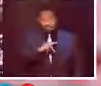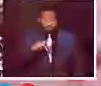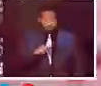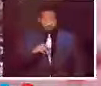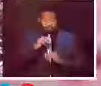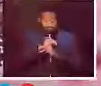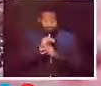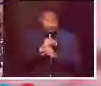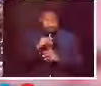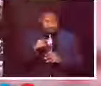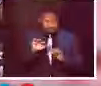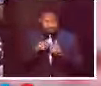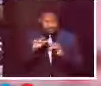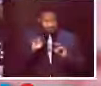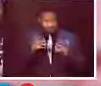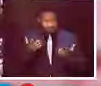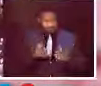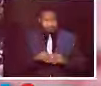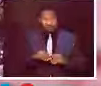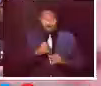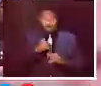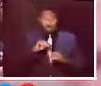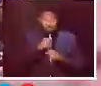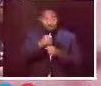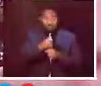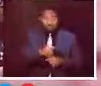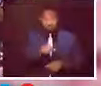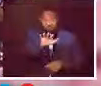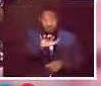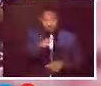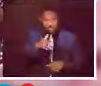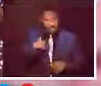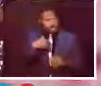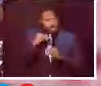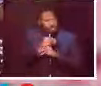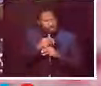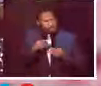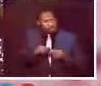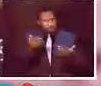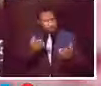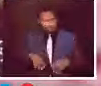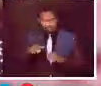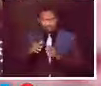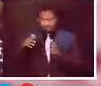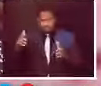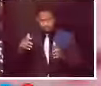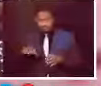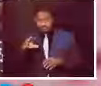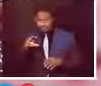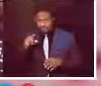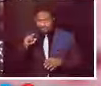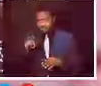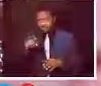In Pan-Africa, it is 5, a delegation of 5. I calculated and shared it with them. Majority,